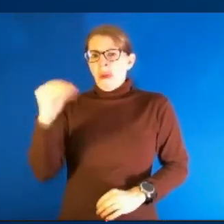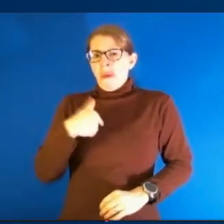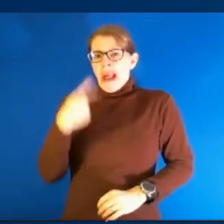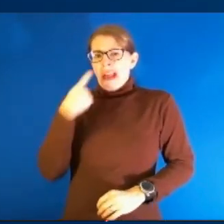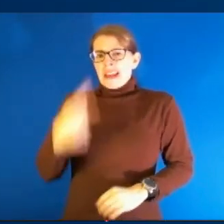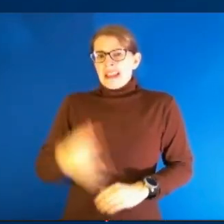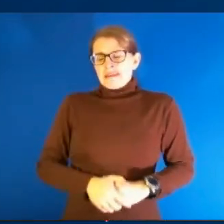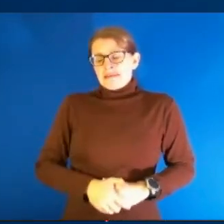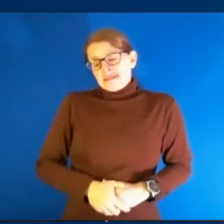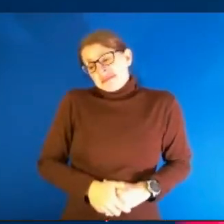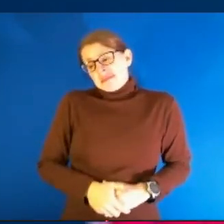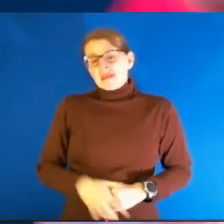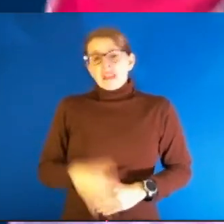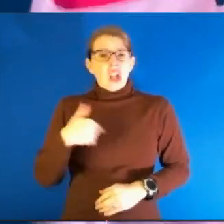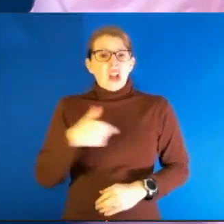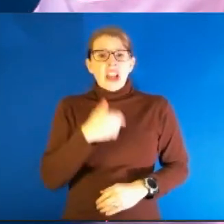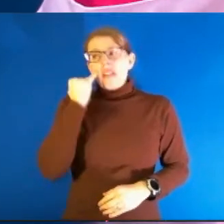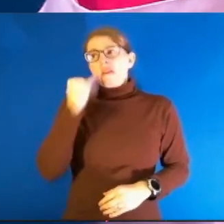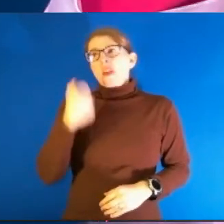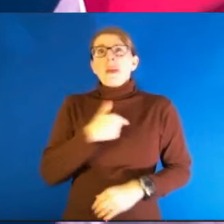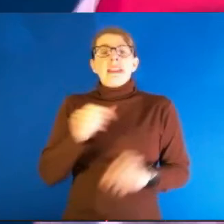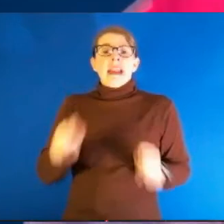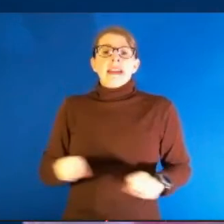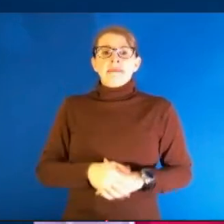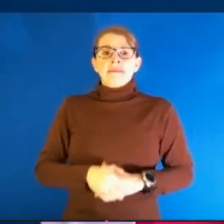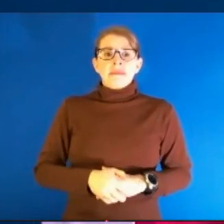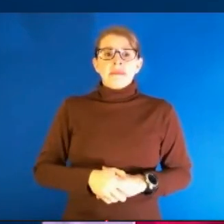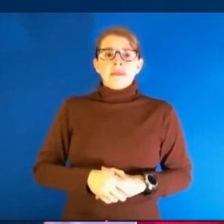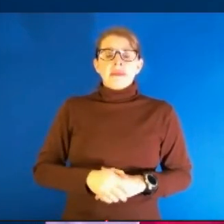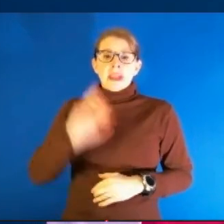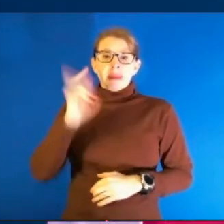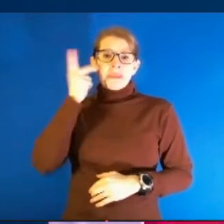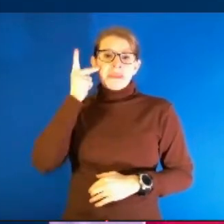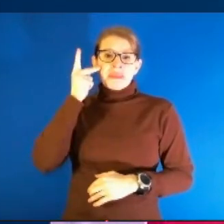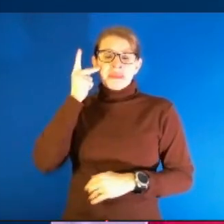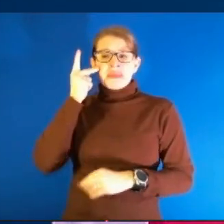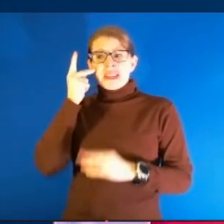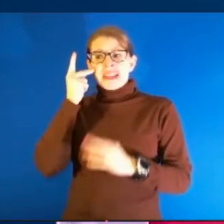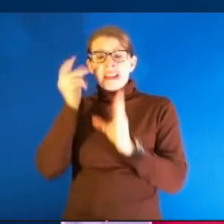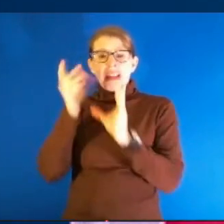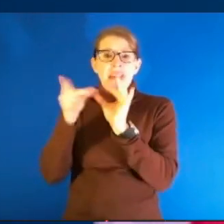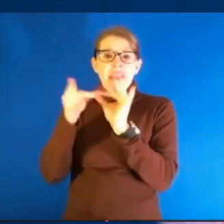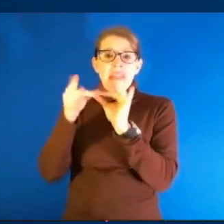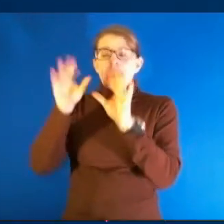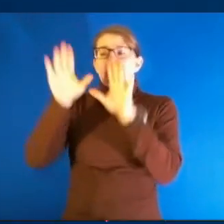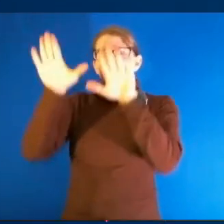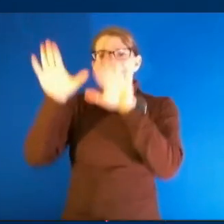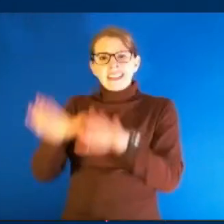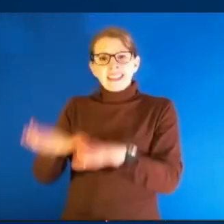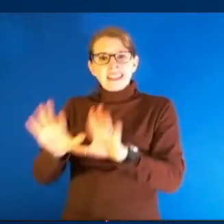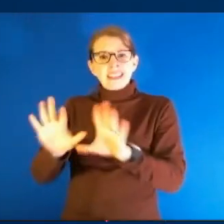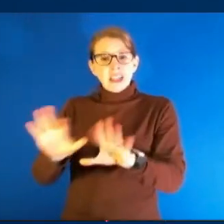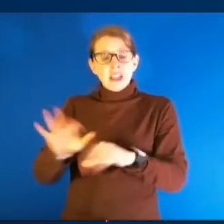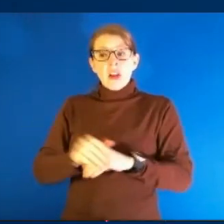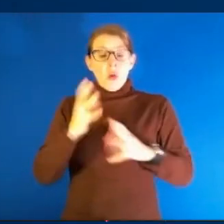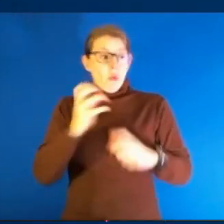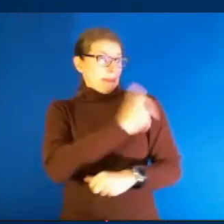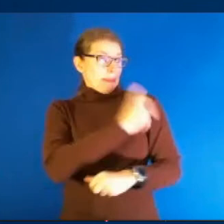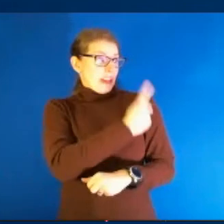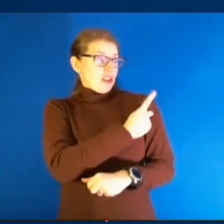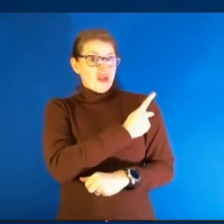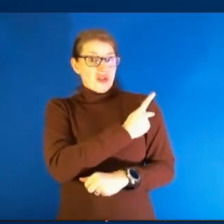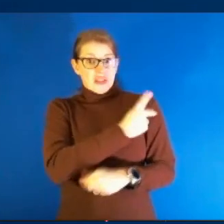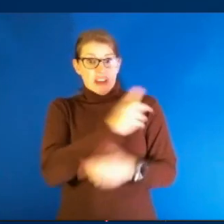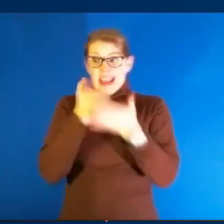end, if we can just take down the rhetoric a notch and just ask ourselves, do you really want patients just being able to ask